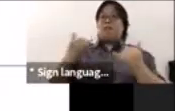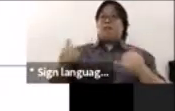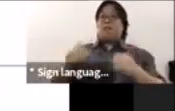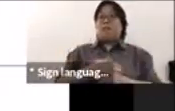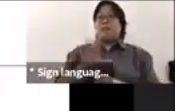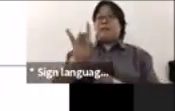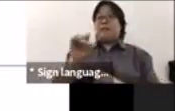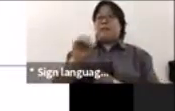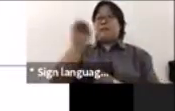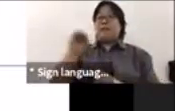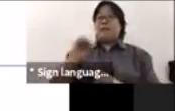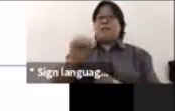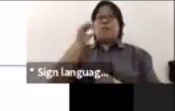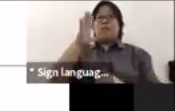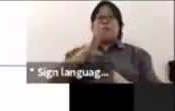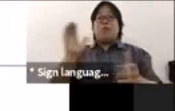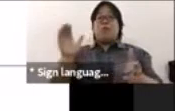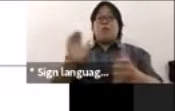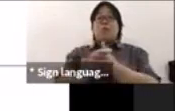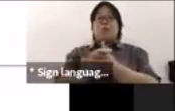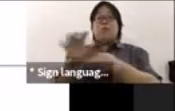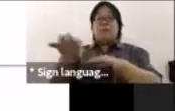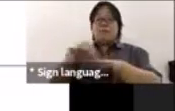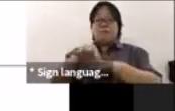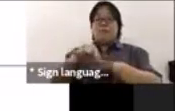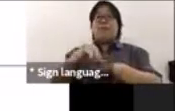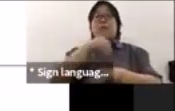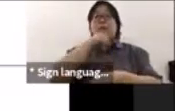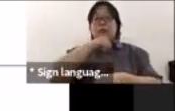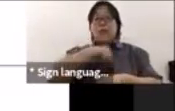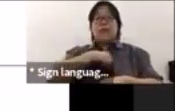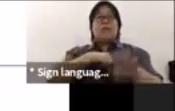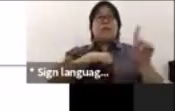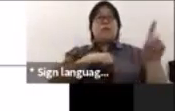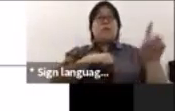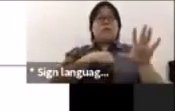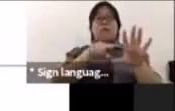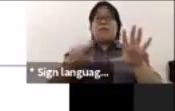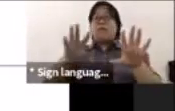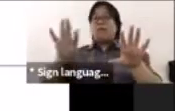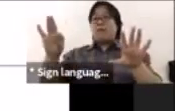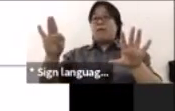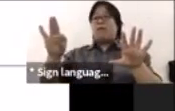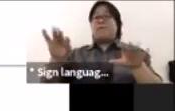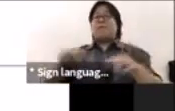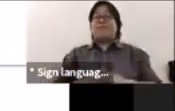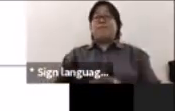of married women have the age from 15 to 49 use some form of contraception.